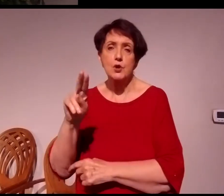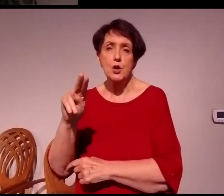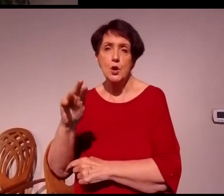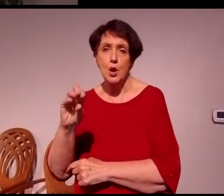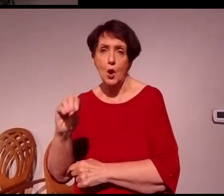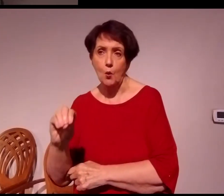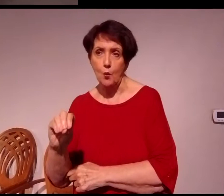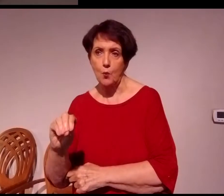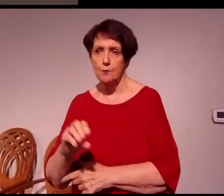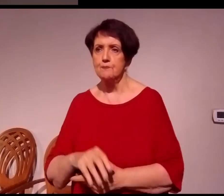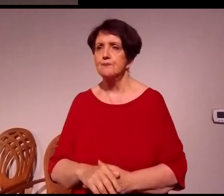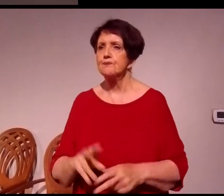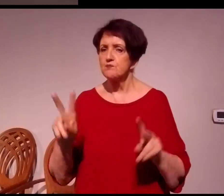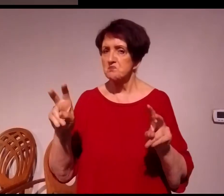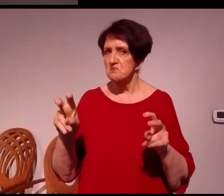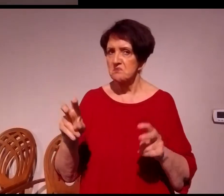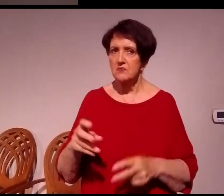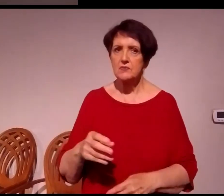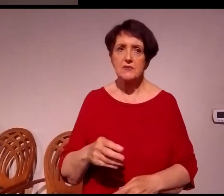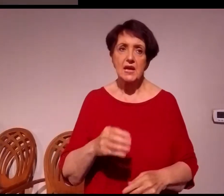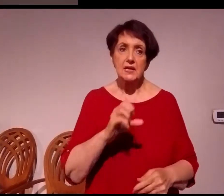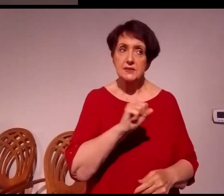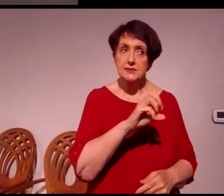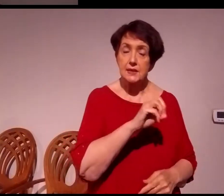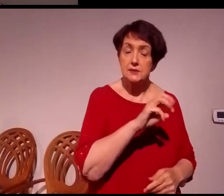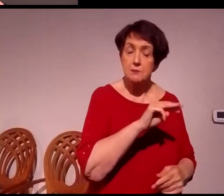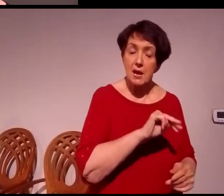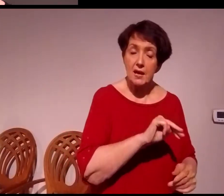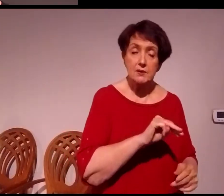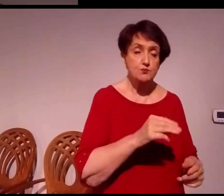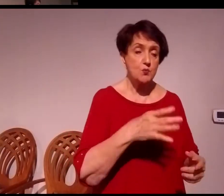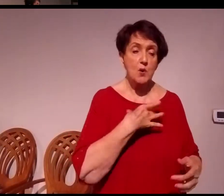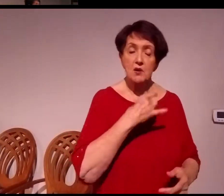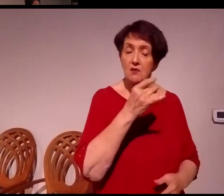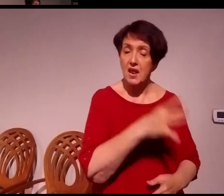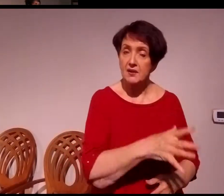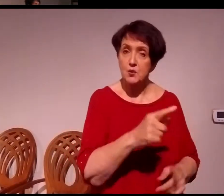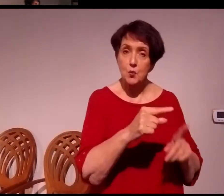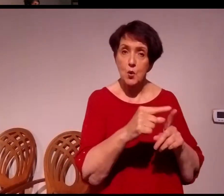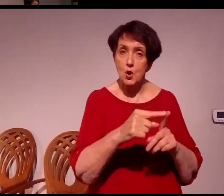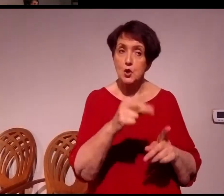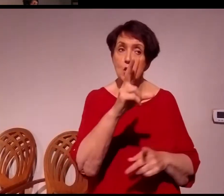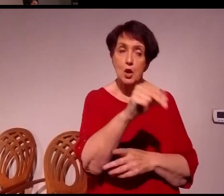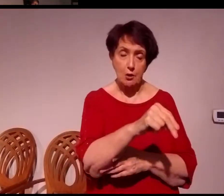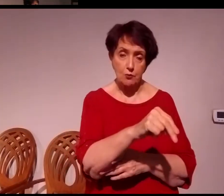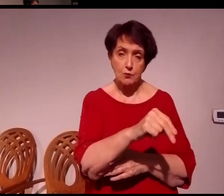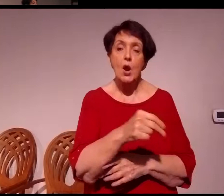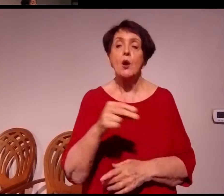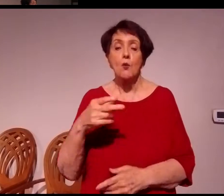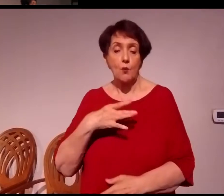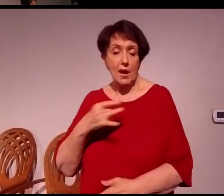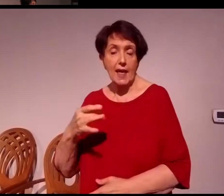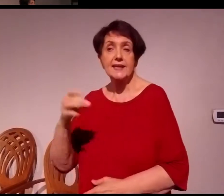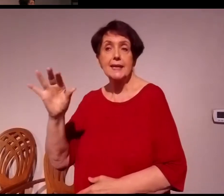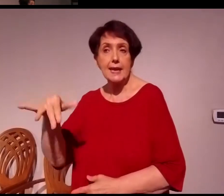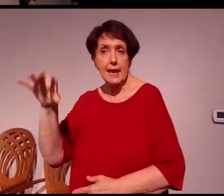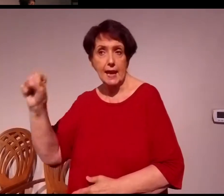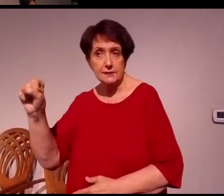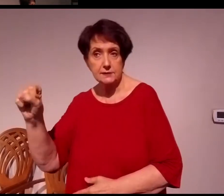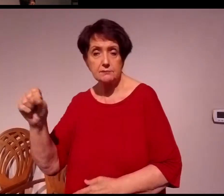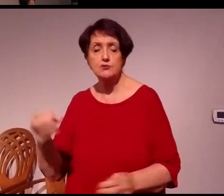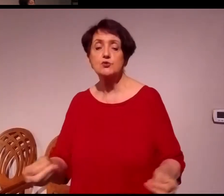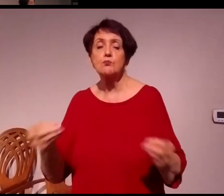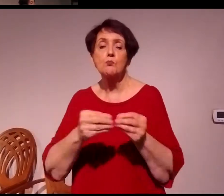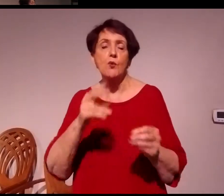science mind, we don't like the word no. We prefer yes. We think yes is a much more fun word, and we spent all